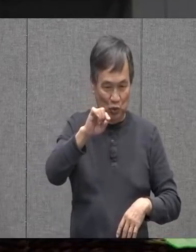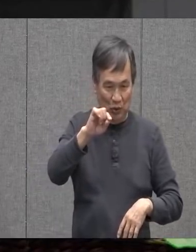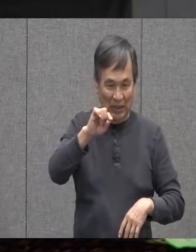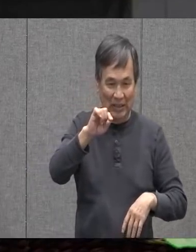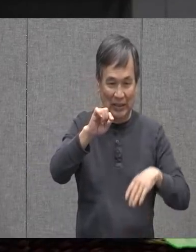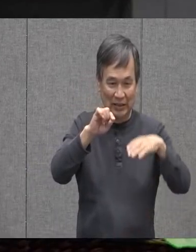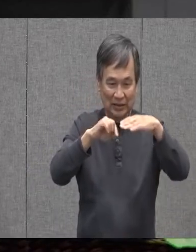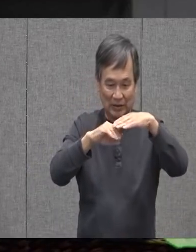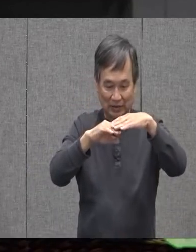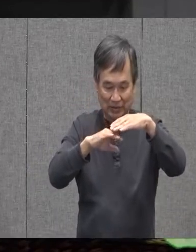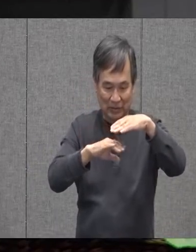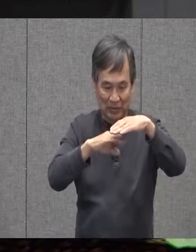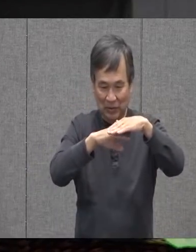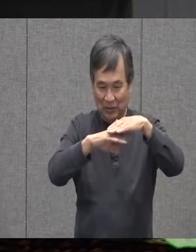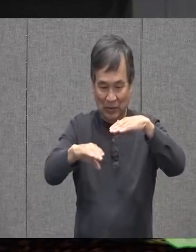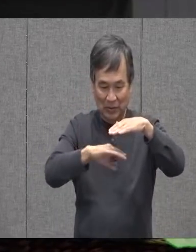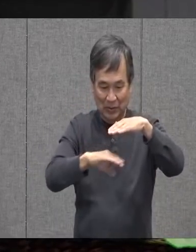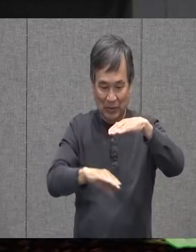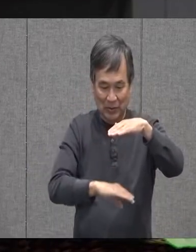jar. So